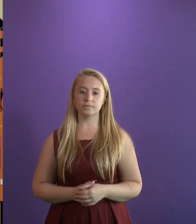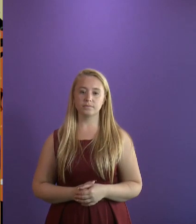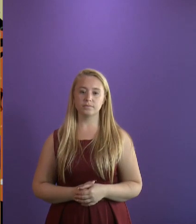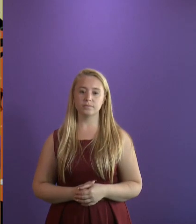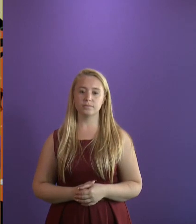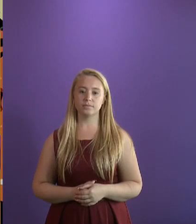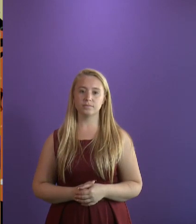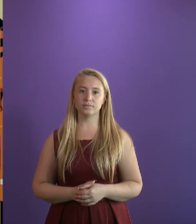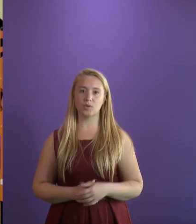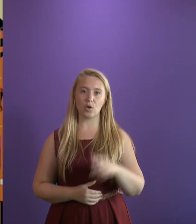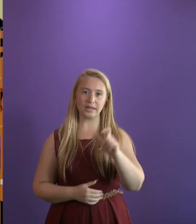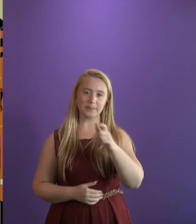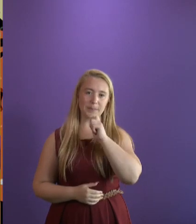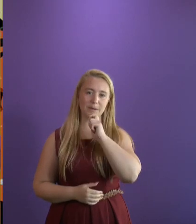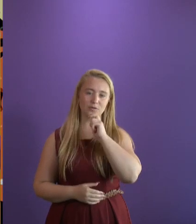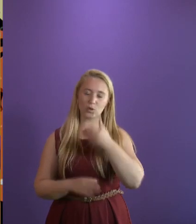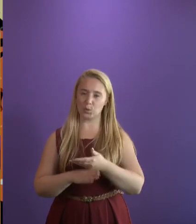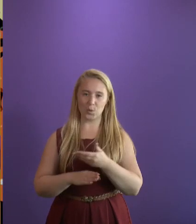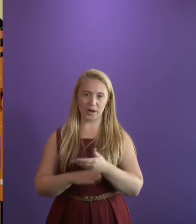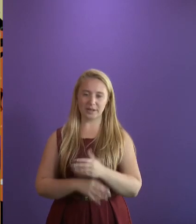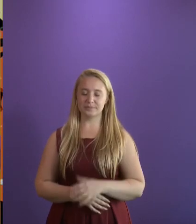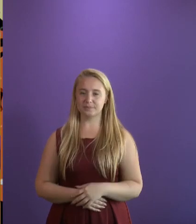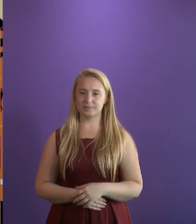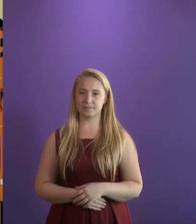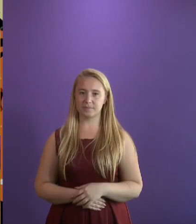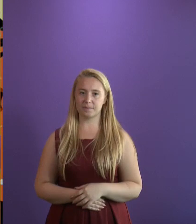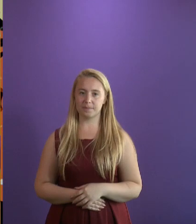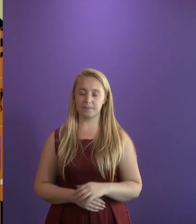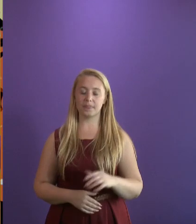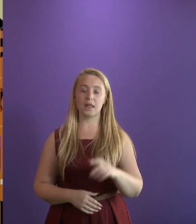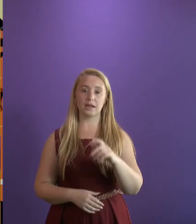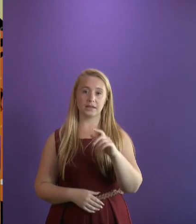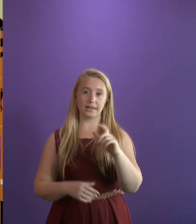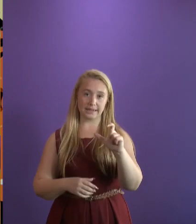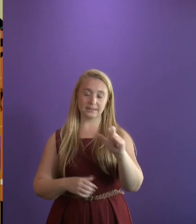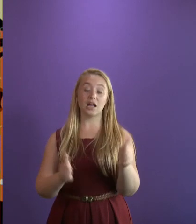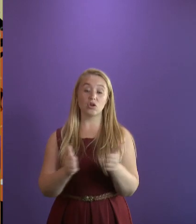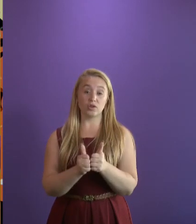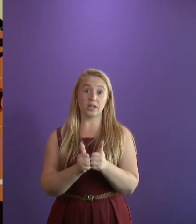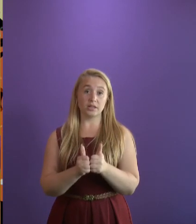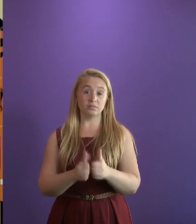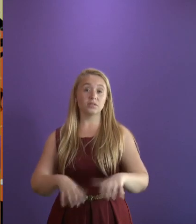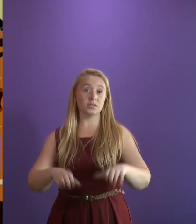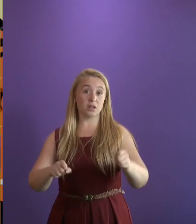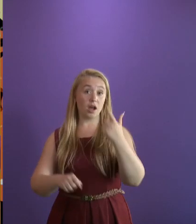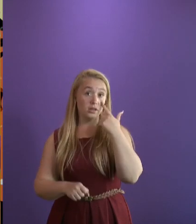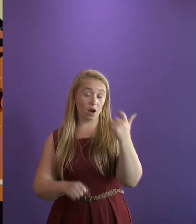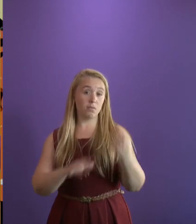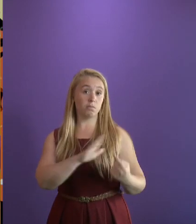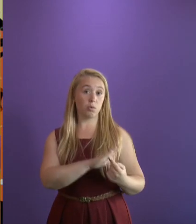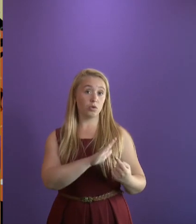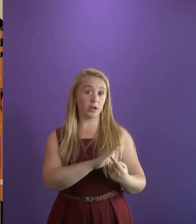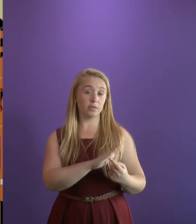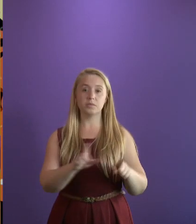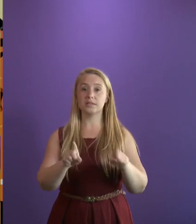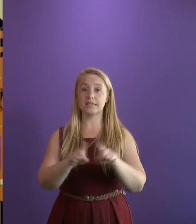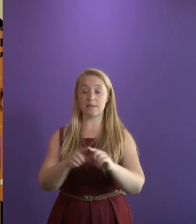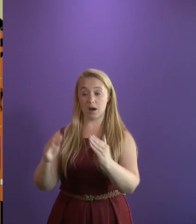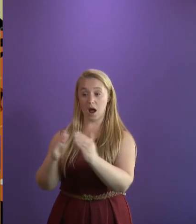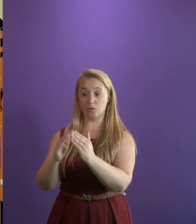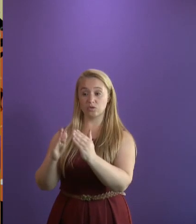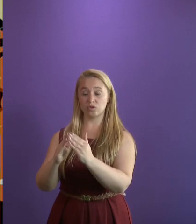start young. That again, your mic. Oh, is that? Yeah, I definitely agree, and I think it's really important to start young, and almost in the home as well. You know, I was raised by a really strong